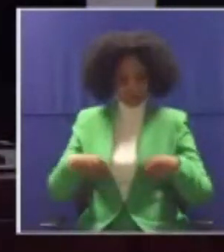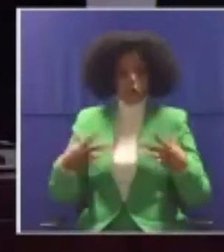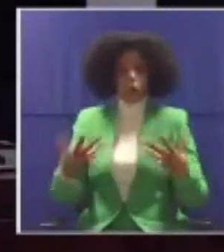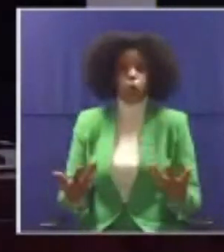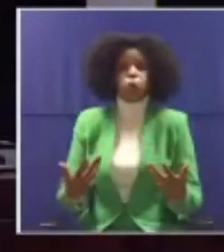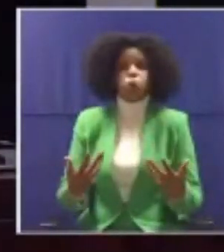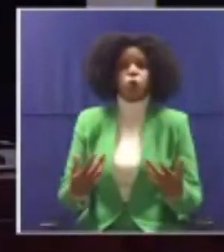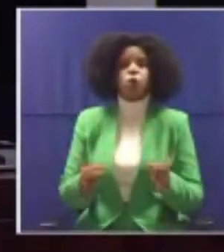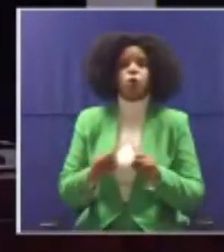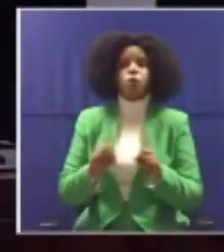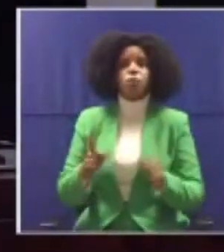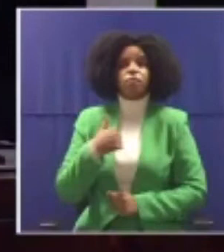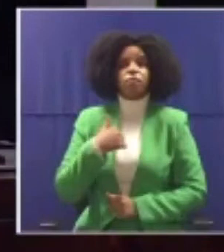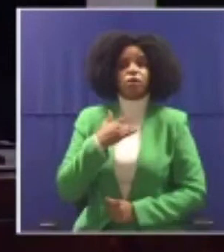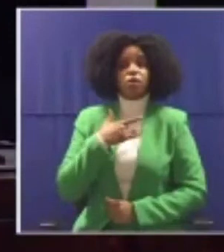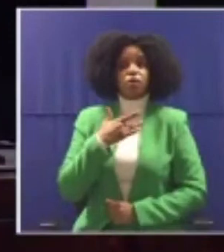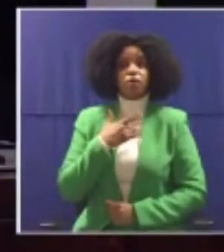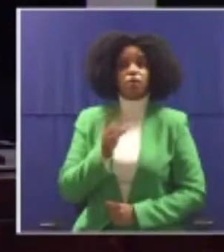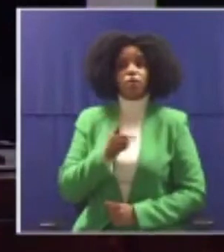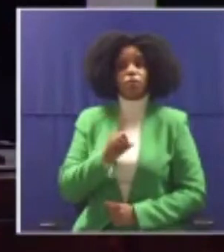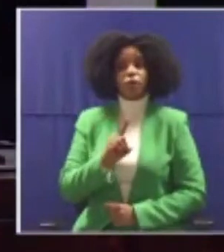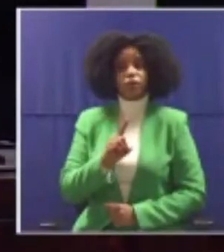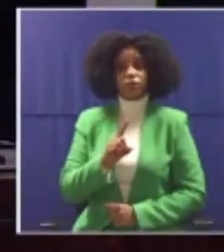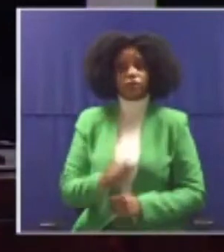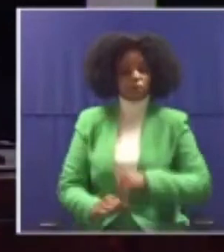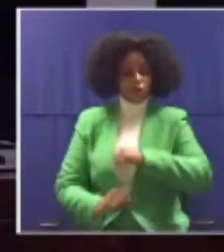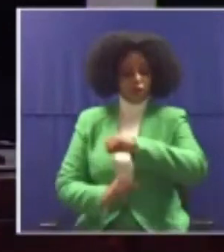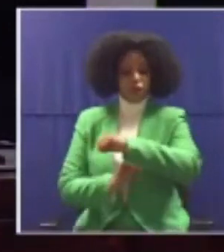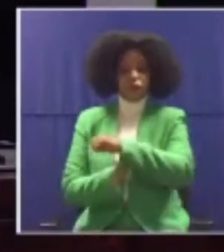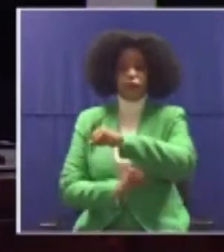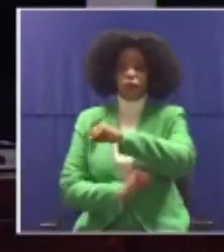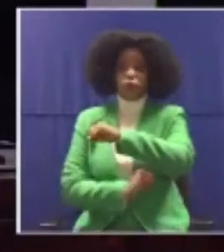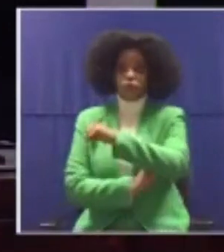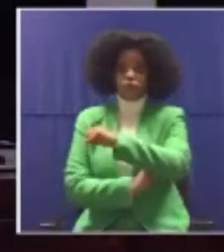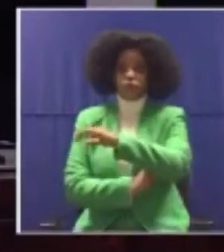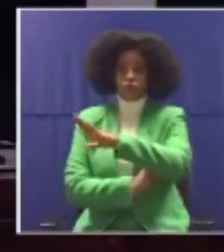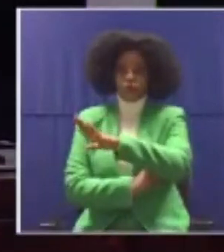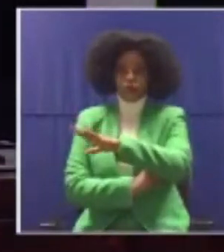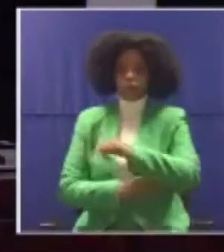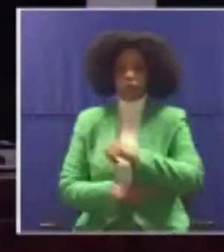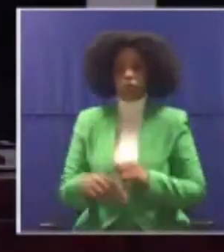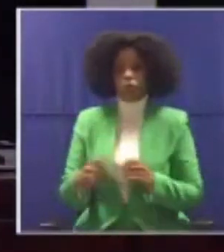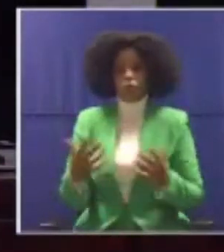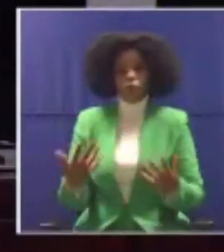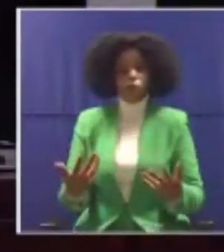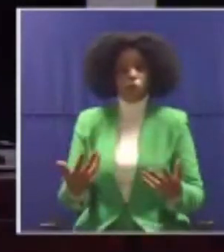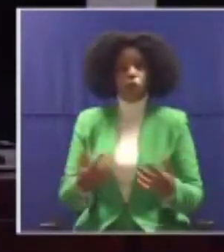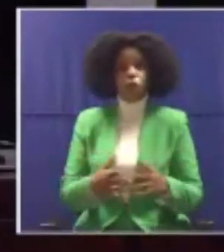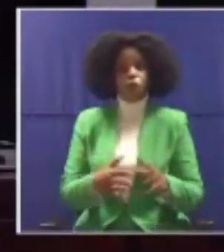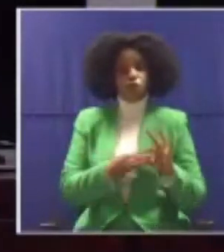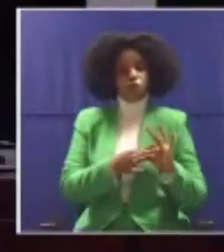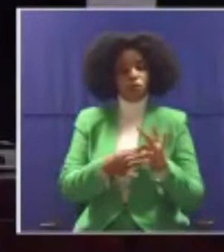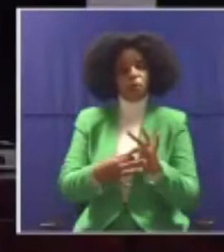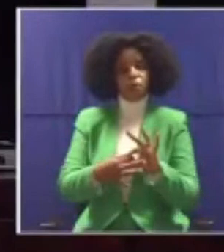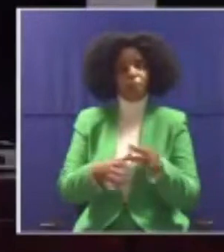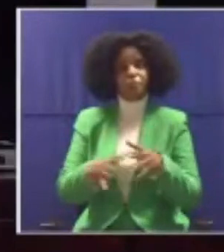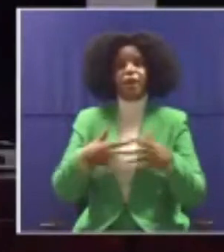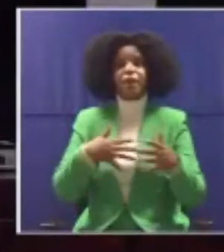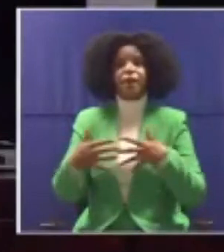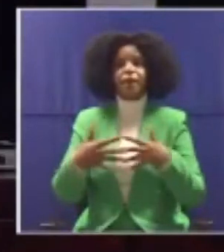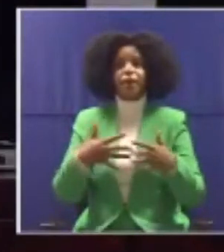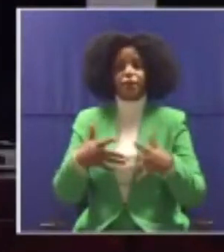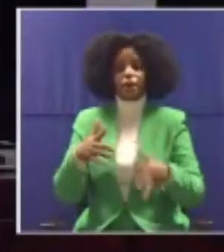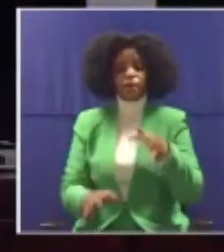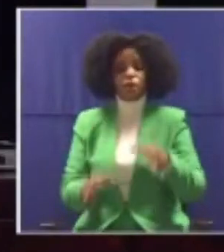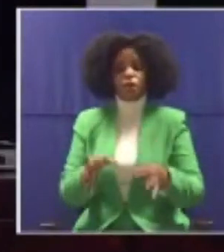foundation for a coalition between and with any political party in South Africa. The